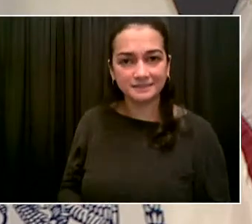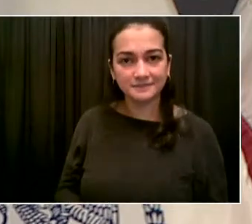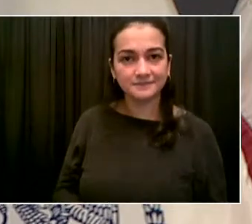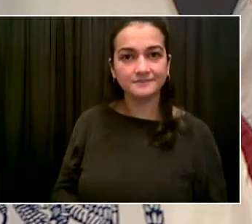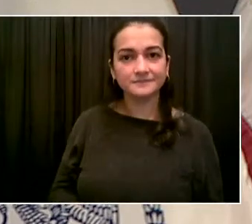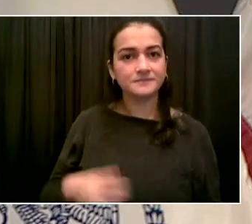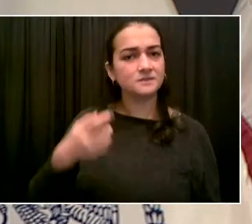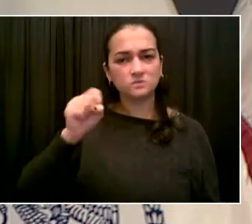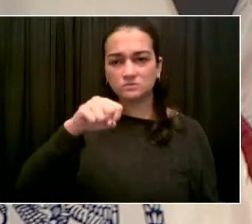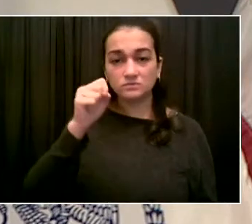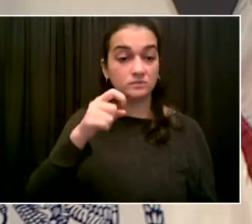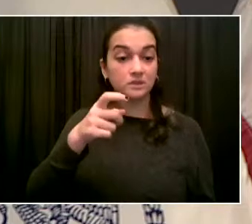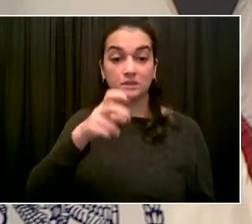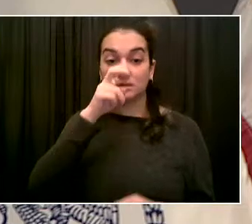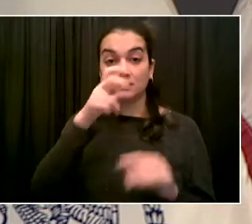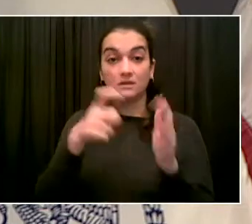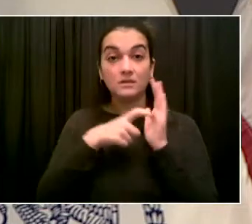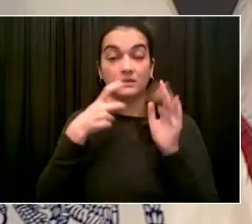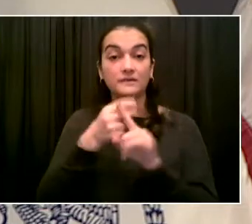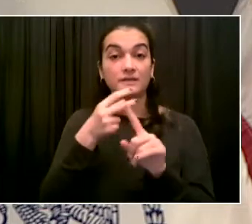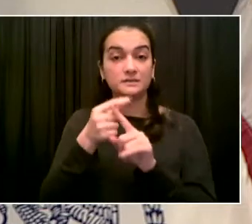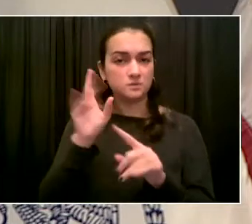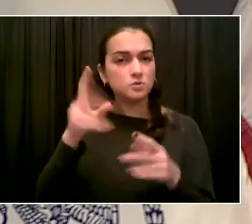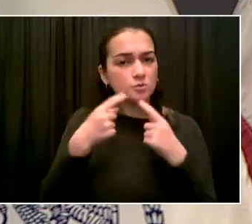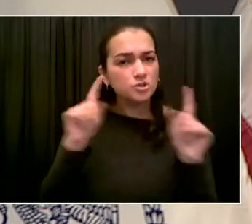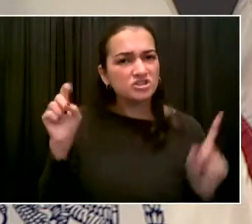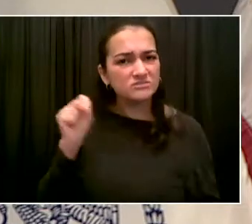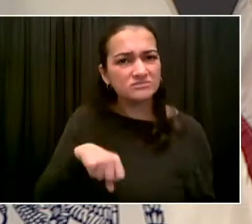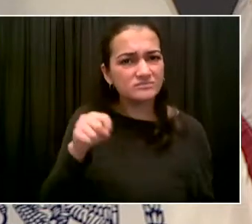think it would be a great thing to do for the MTA for sure.